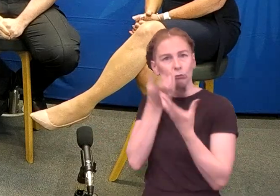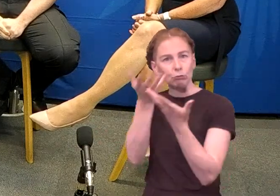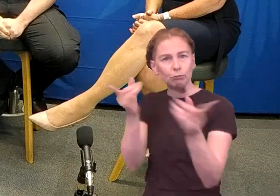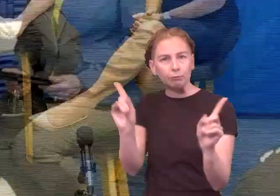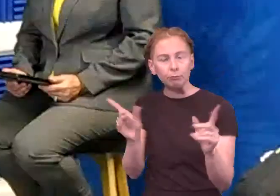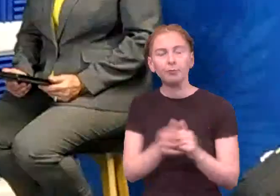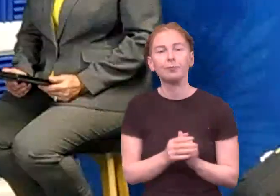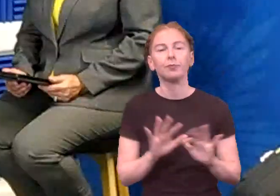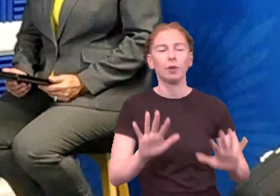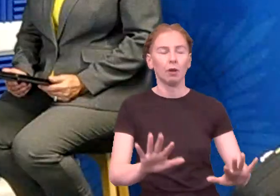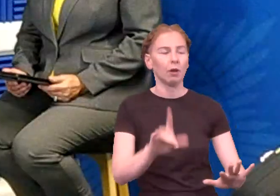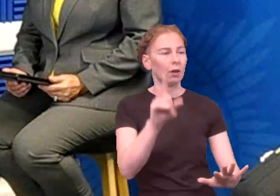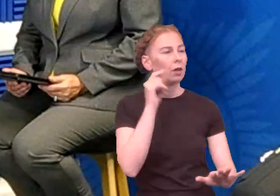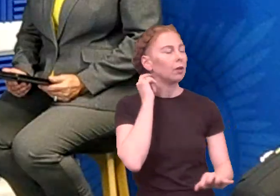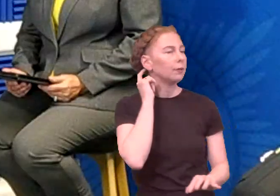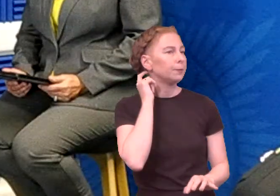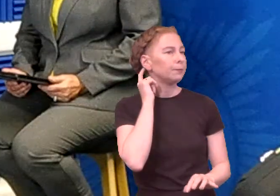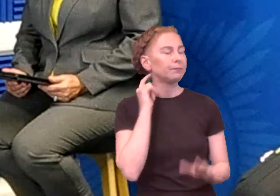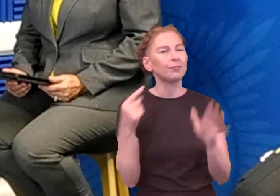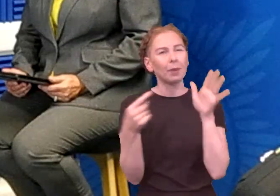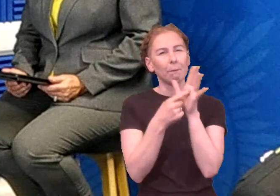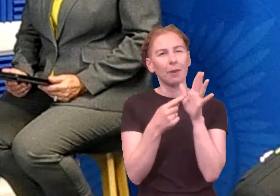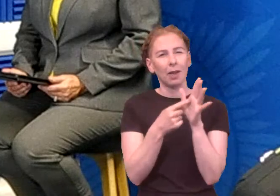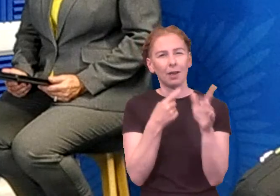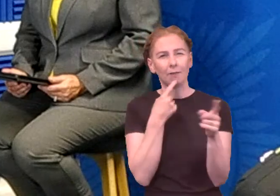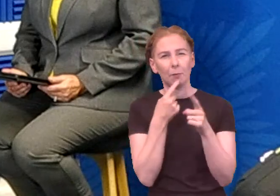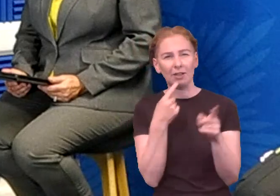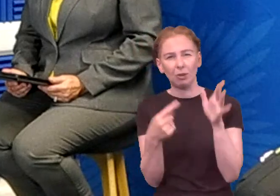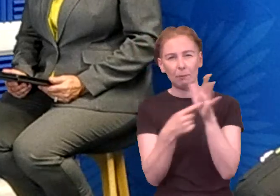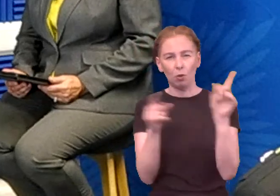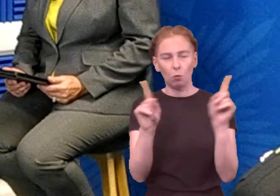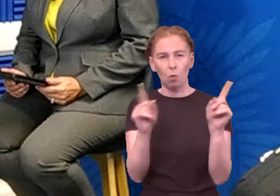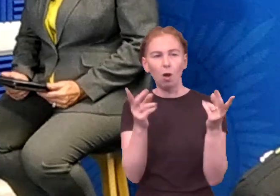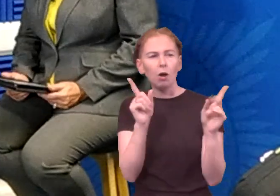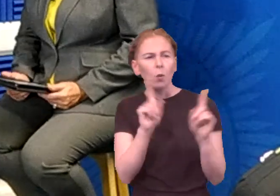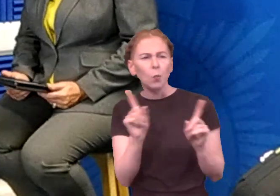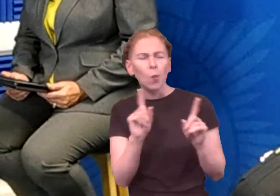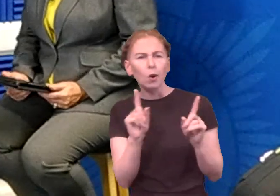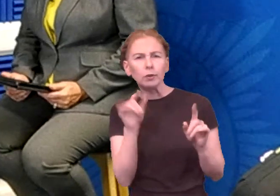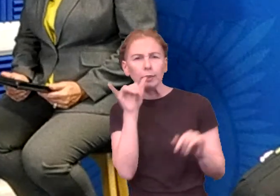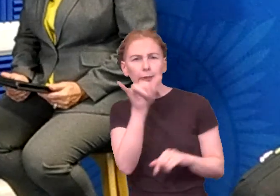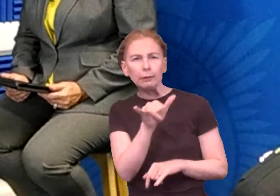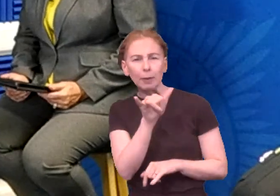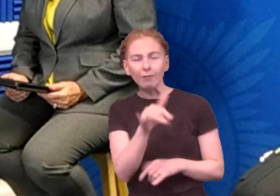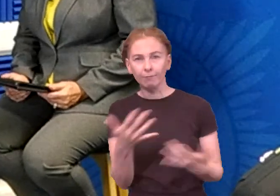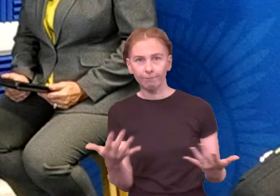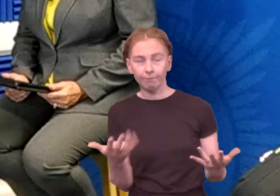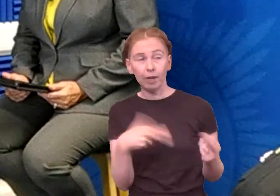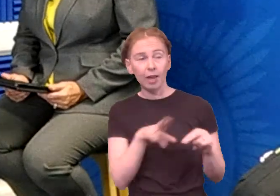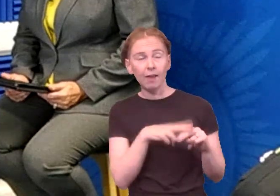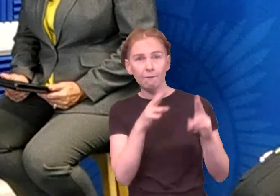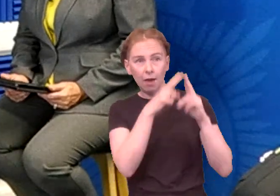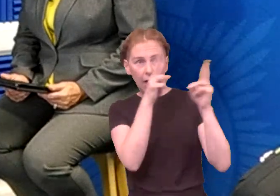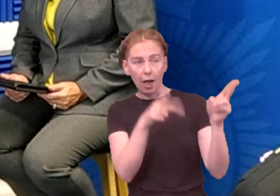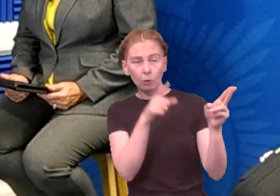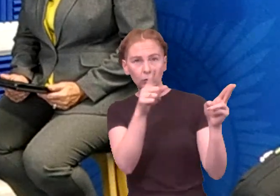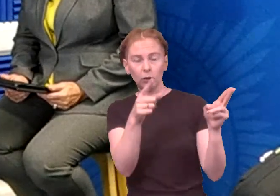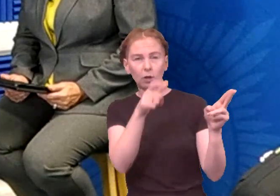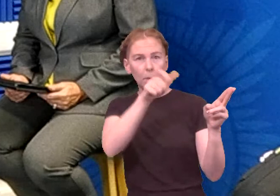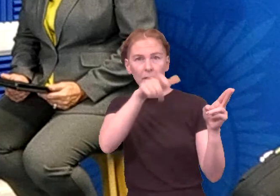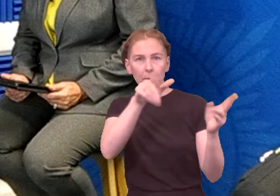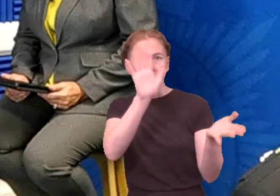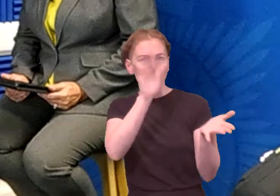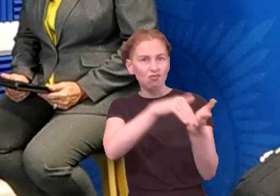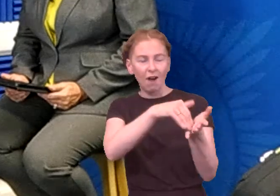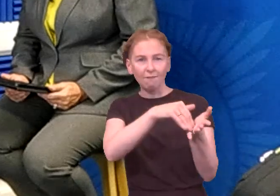is what's out of place. If you've got a house that's being frequented all hours of the day and night, if you've